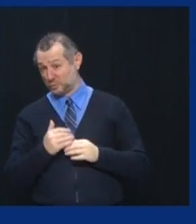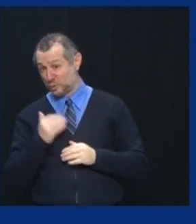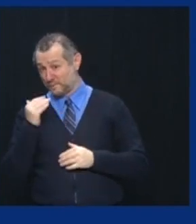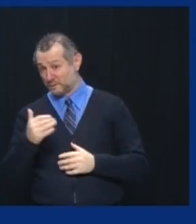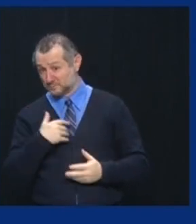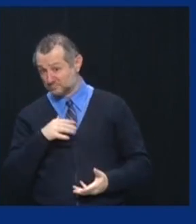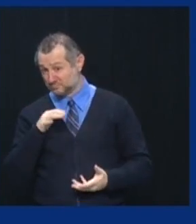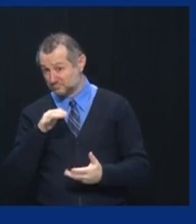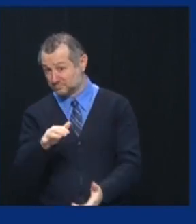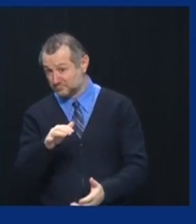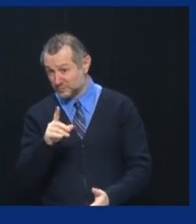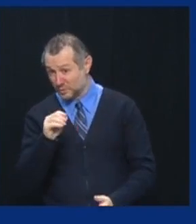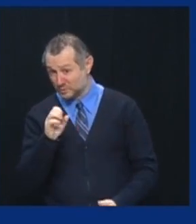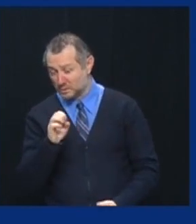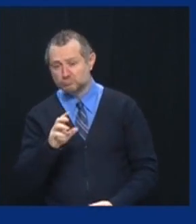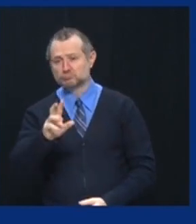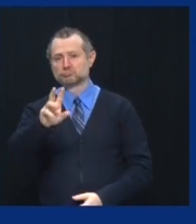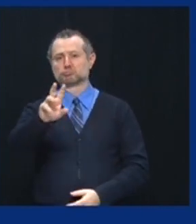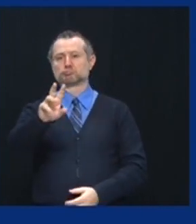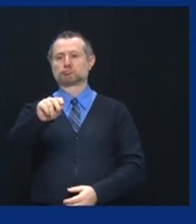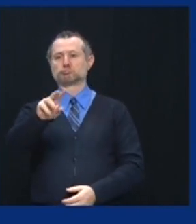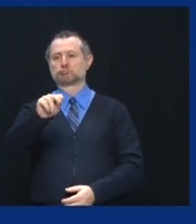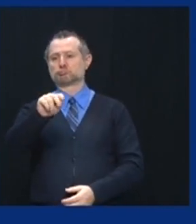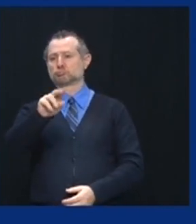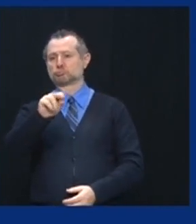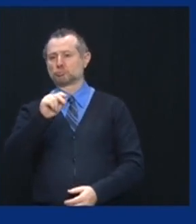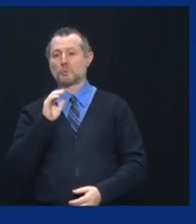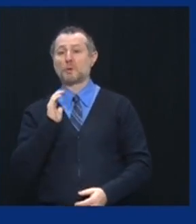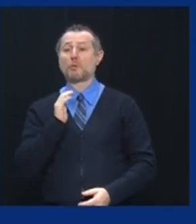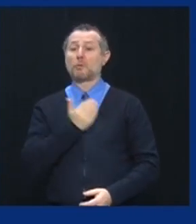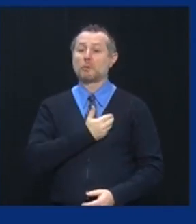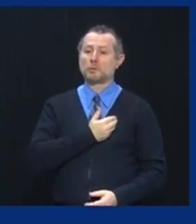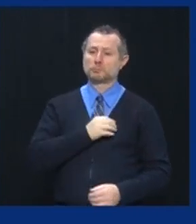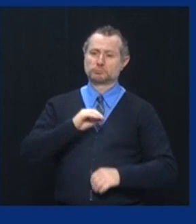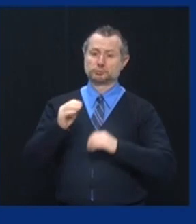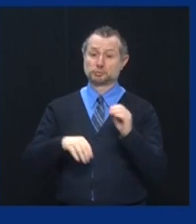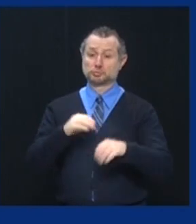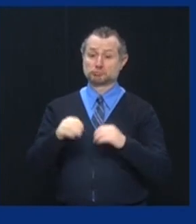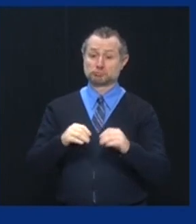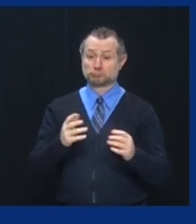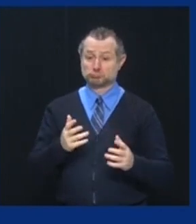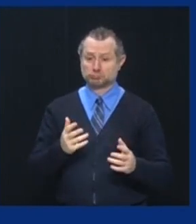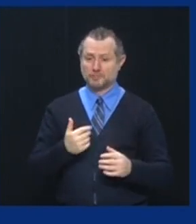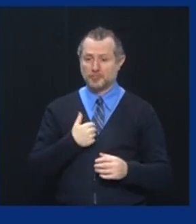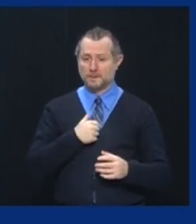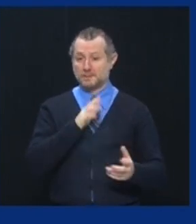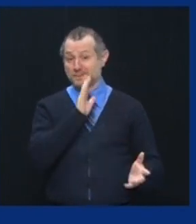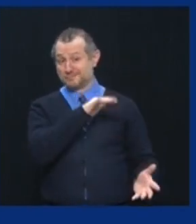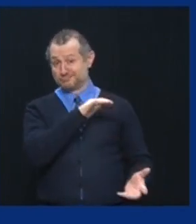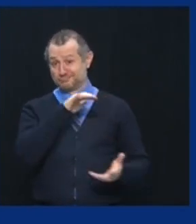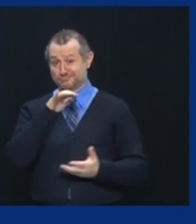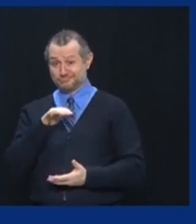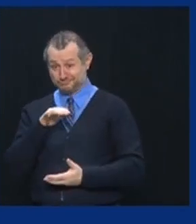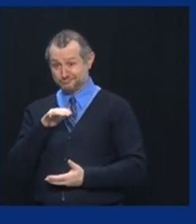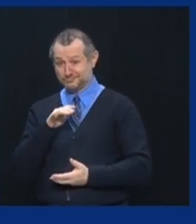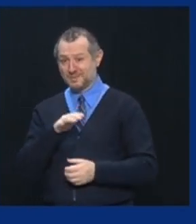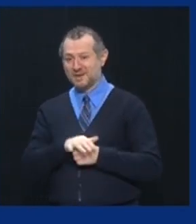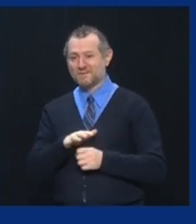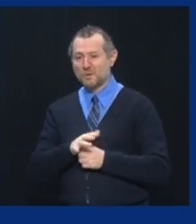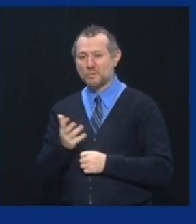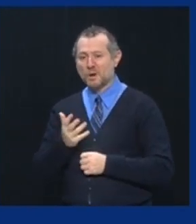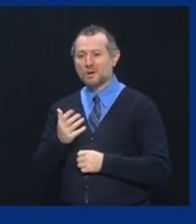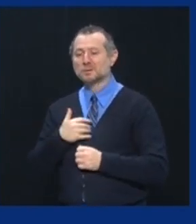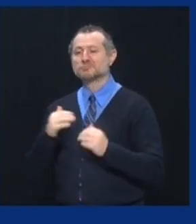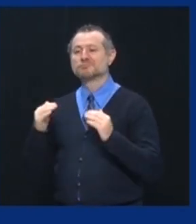our allocation is, we've only received enough vaccine for half of the healthcare